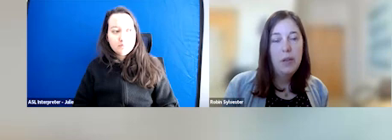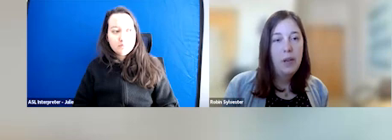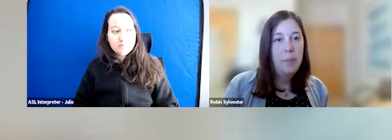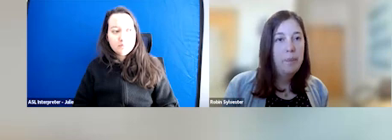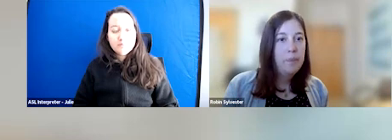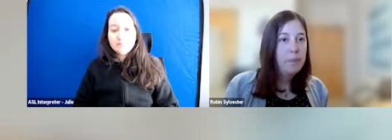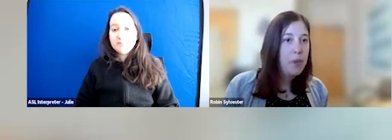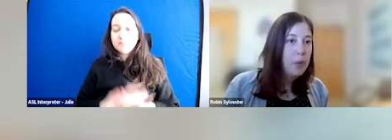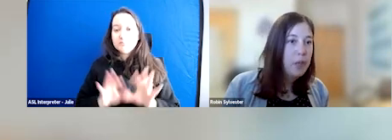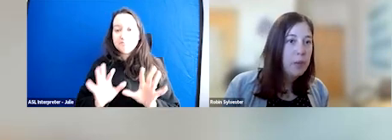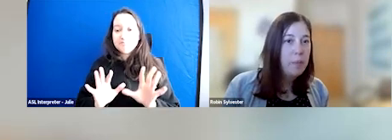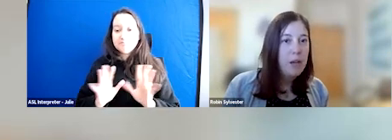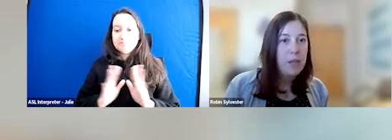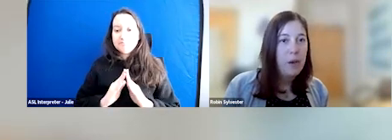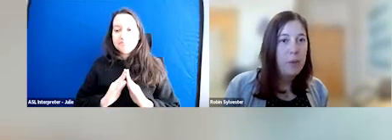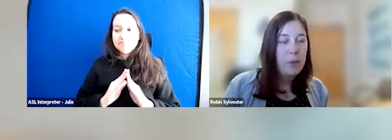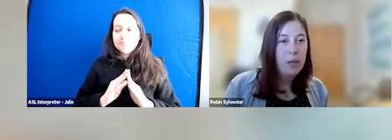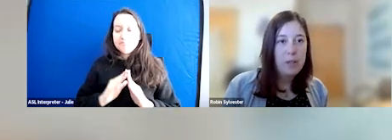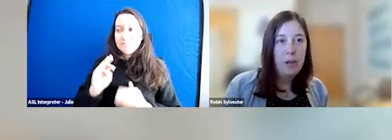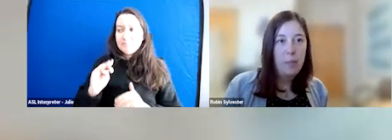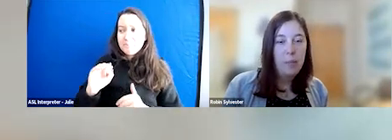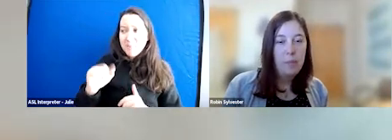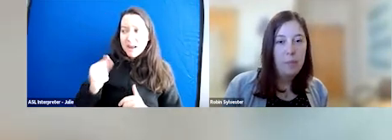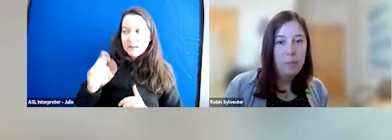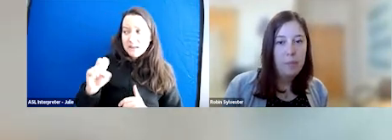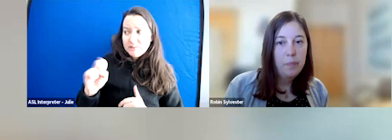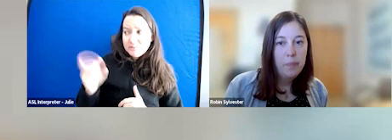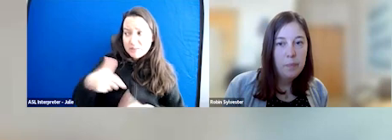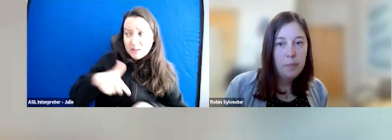And Judy or Maggie, how are we doing on time?